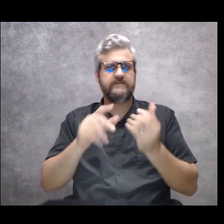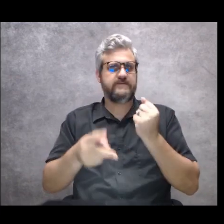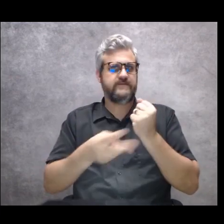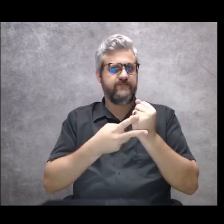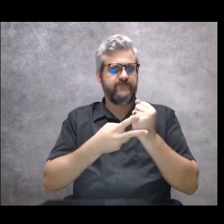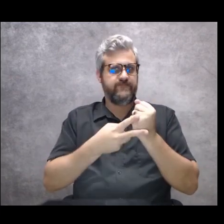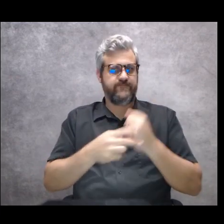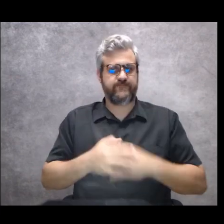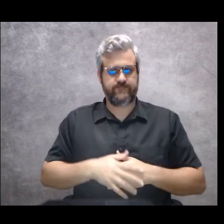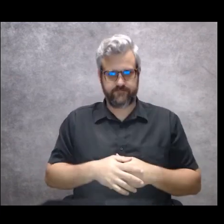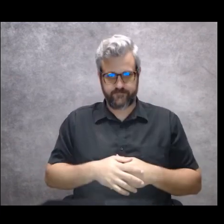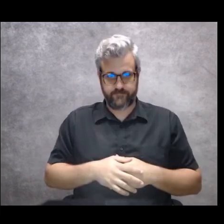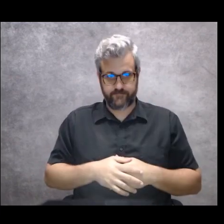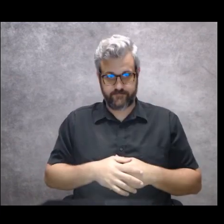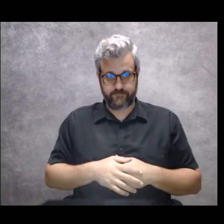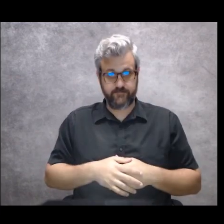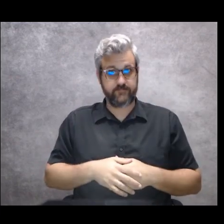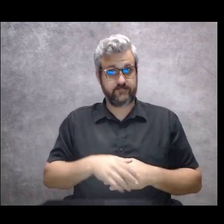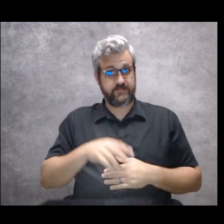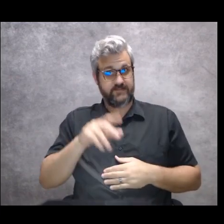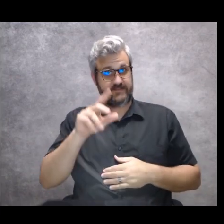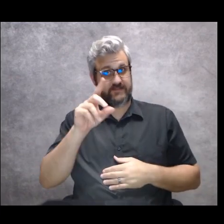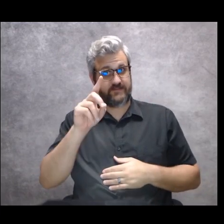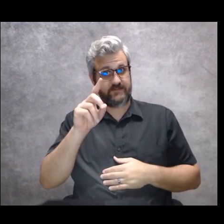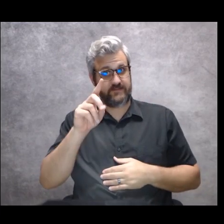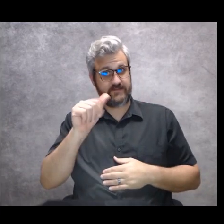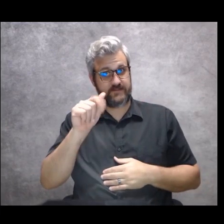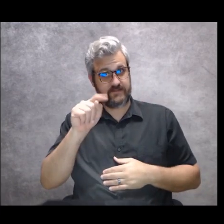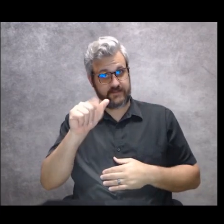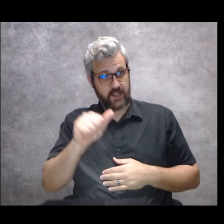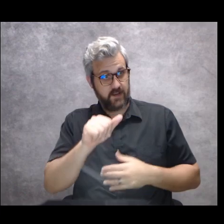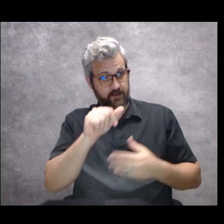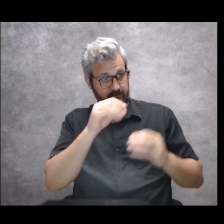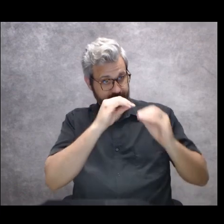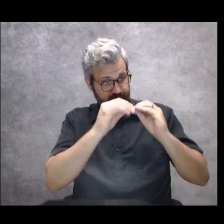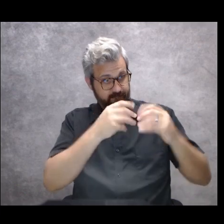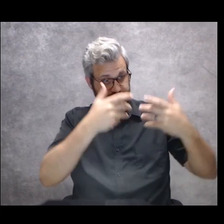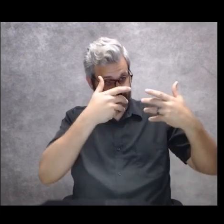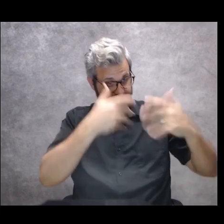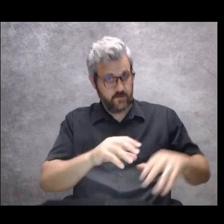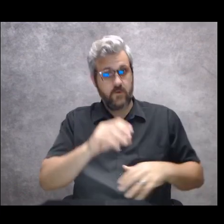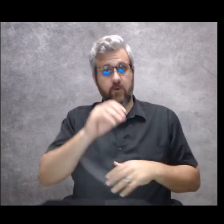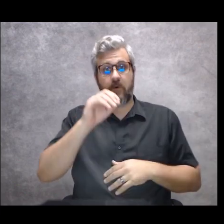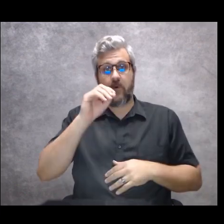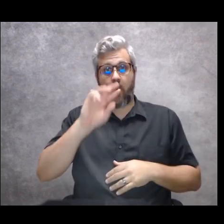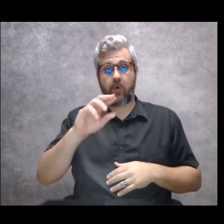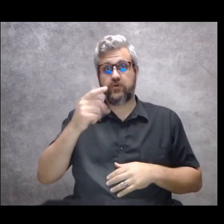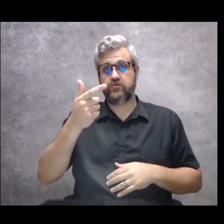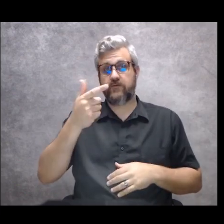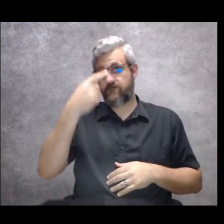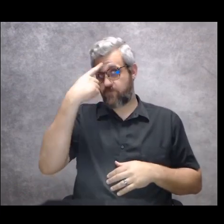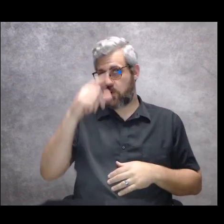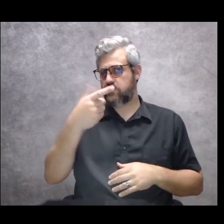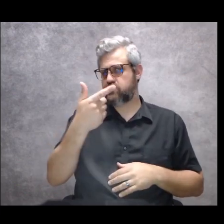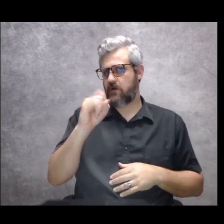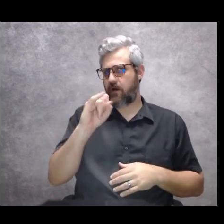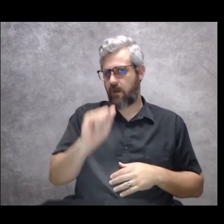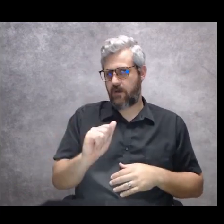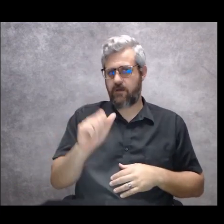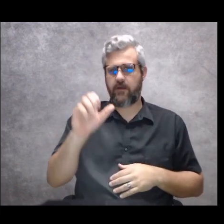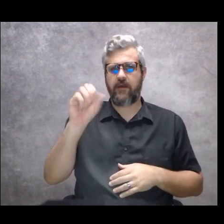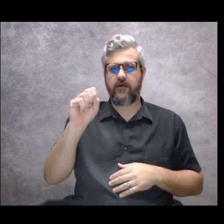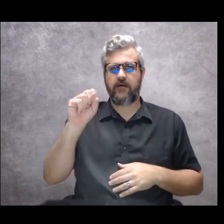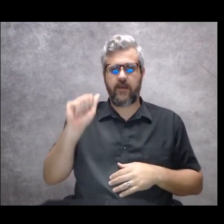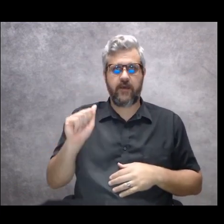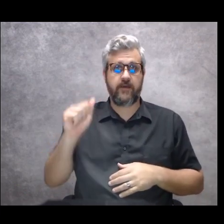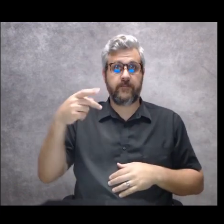Once data has been corrected for the GIA, the SAA, and PTP